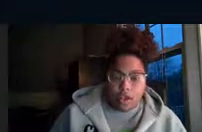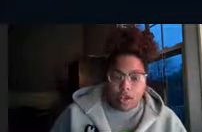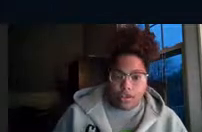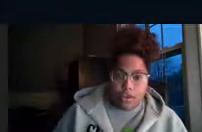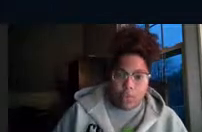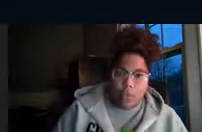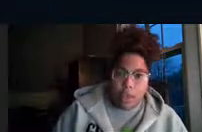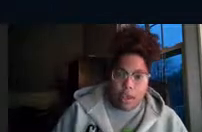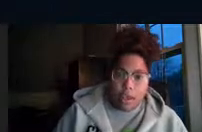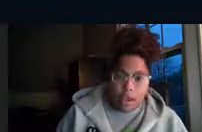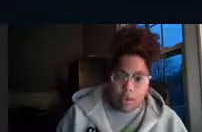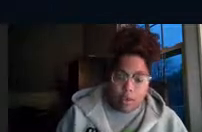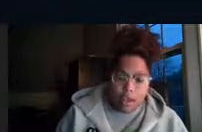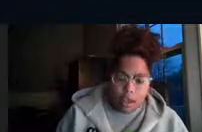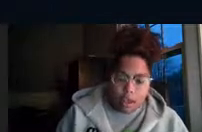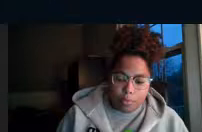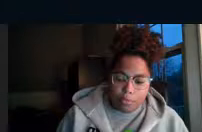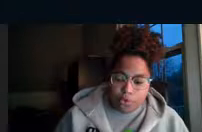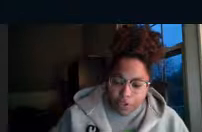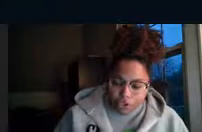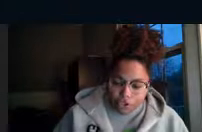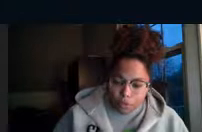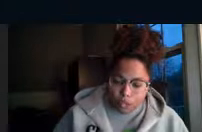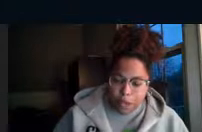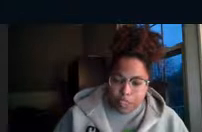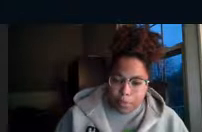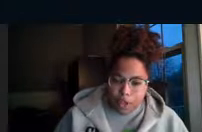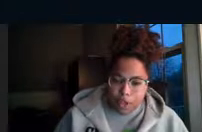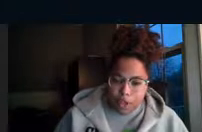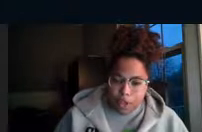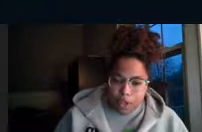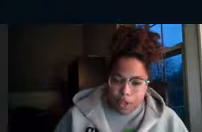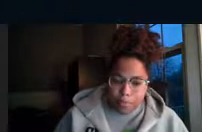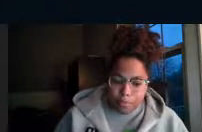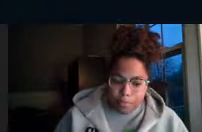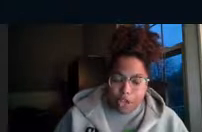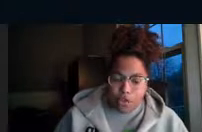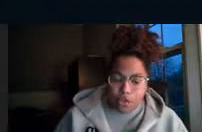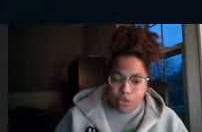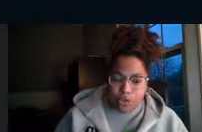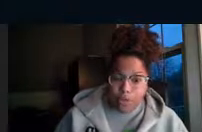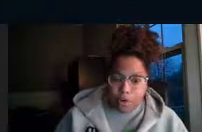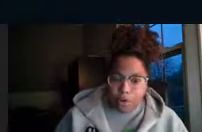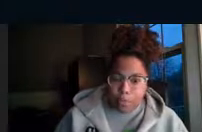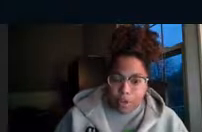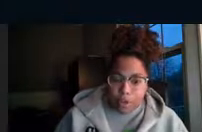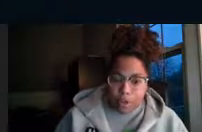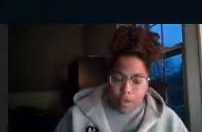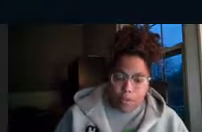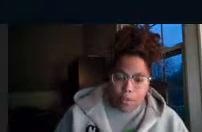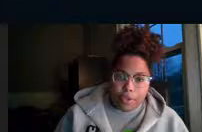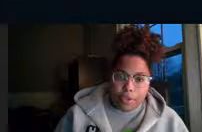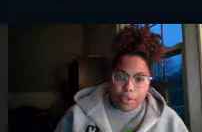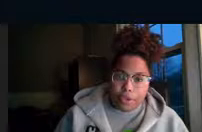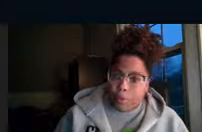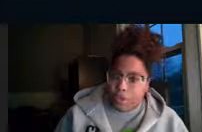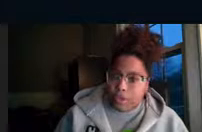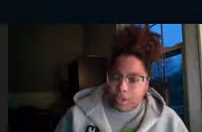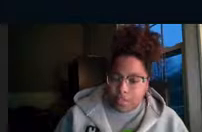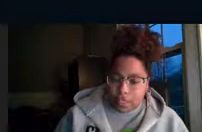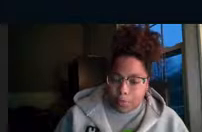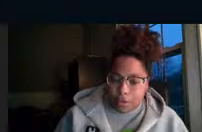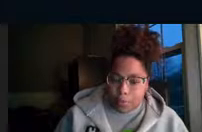control. So right now, traffic control responds to parking issues when they're open, but they're